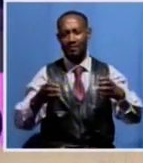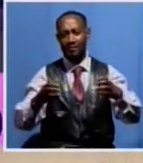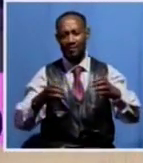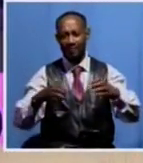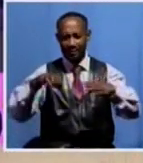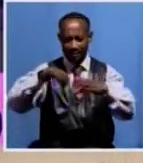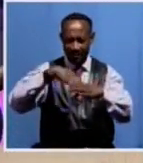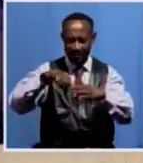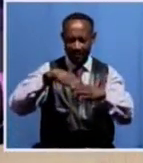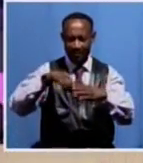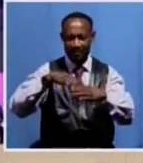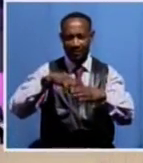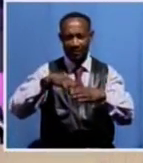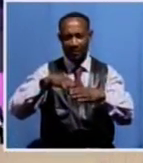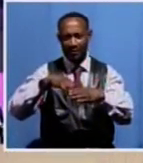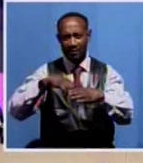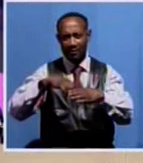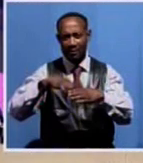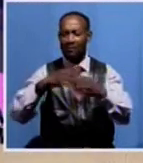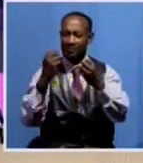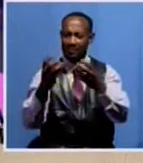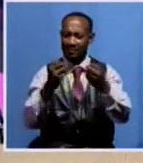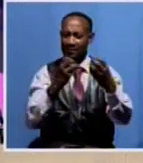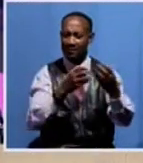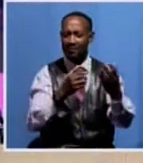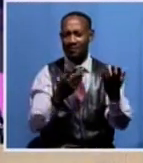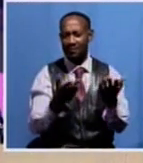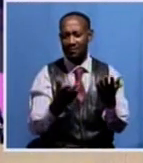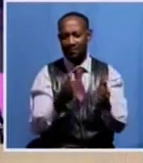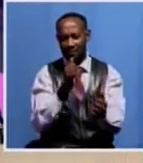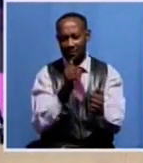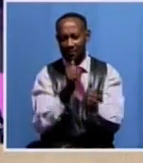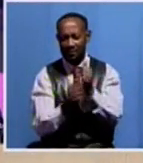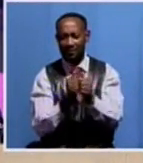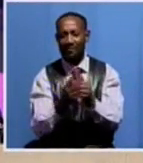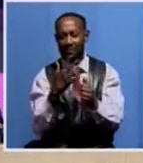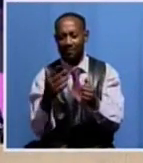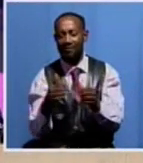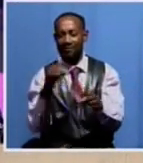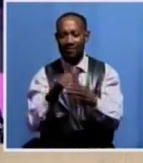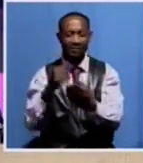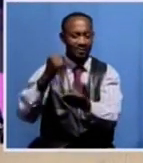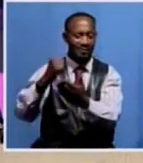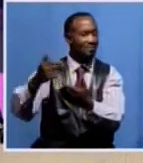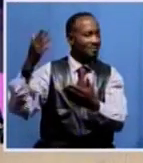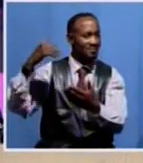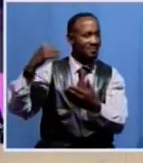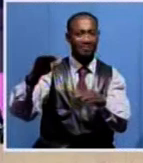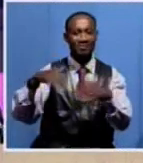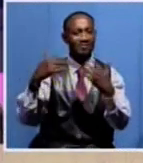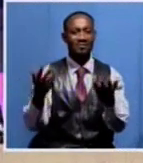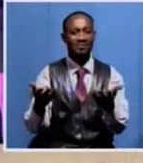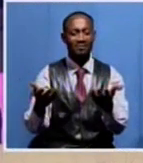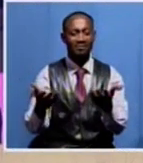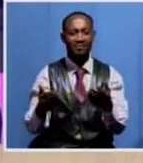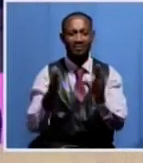of rates, and many others? These are things that have been in land titling has been in other budgets as well. I know. But